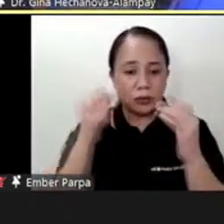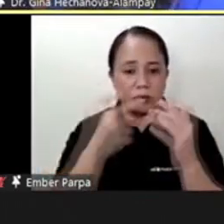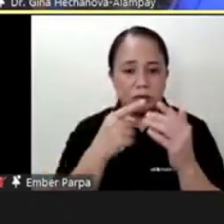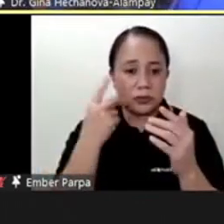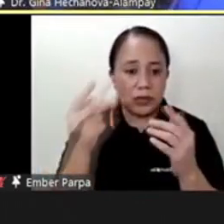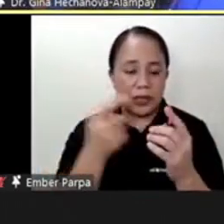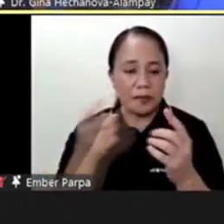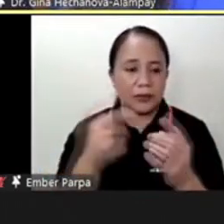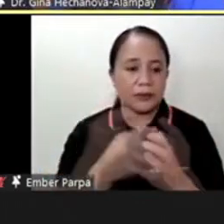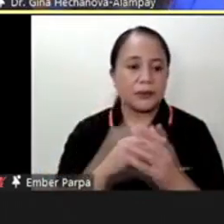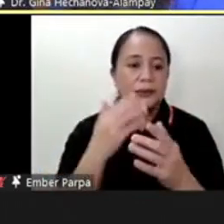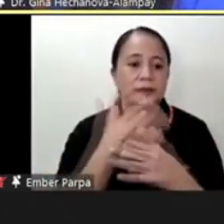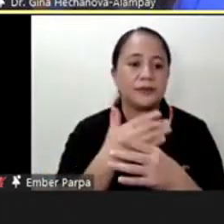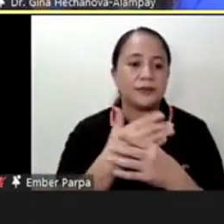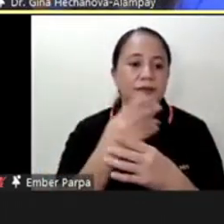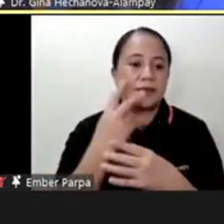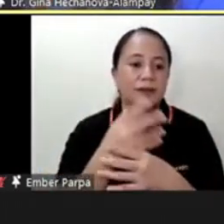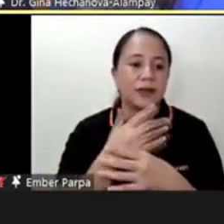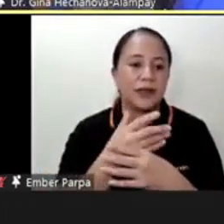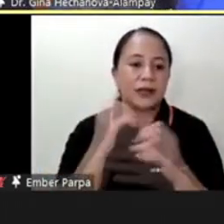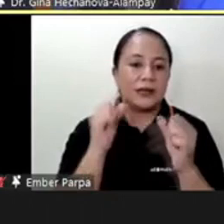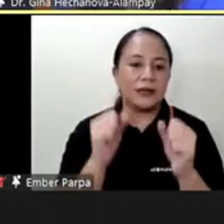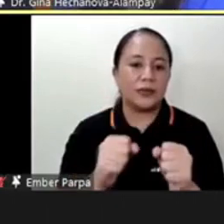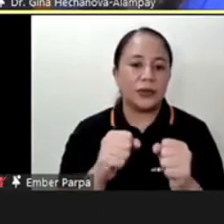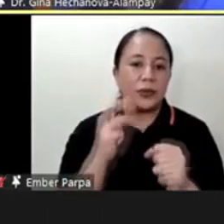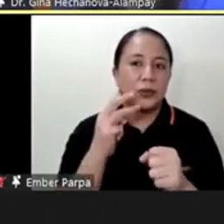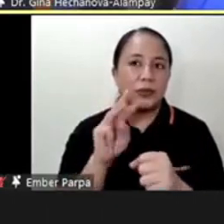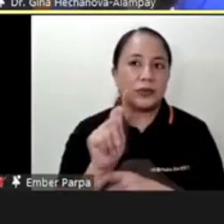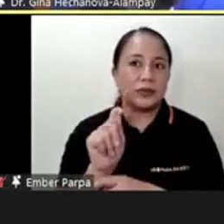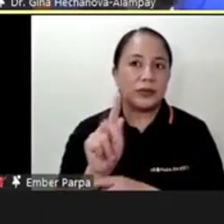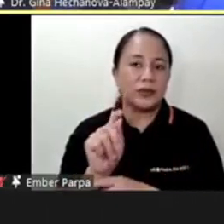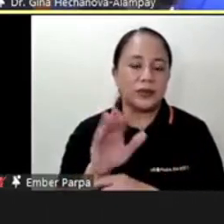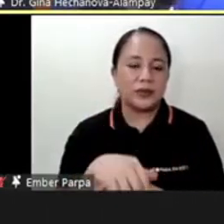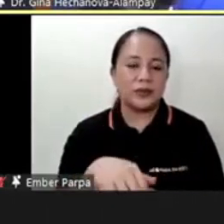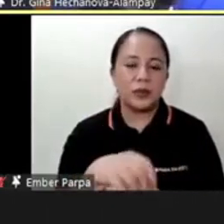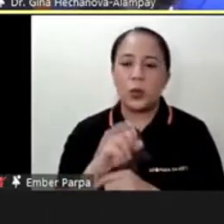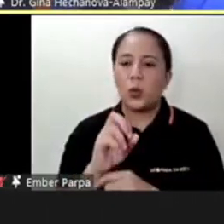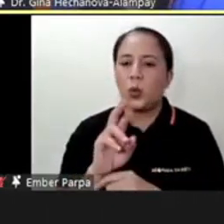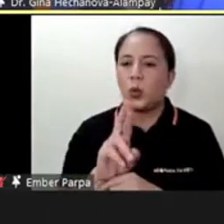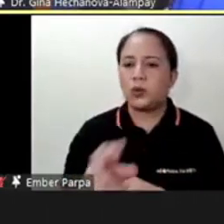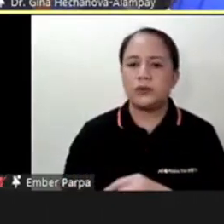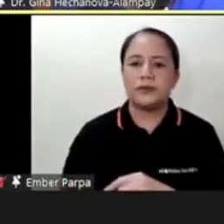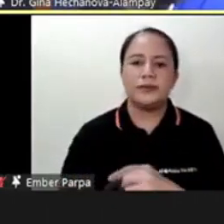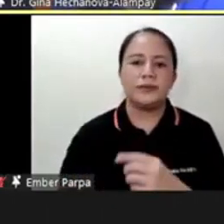ones, distraction. And distraction there can be watching TV or